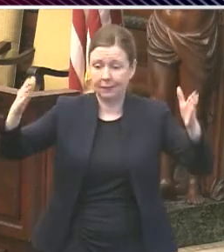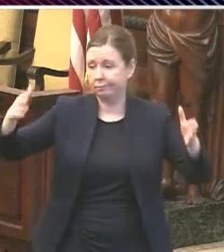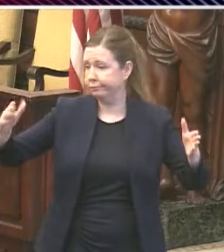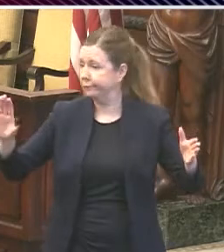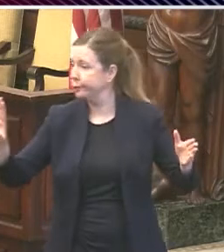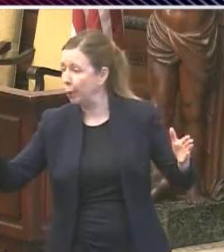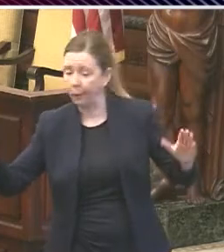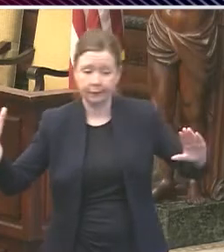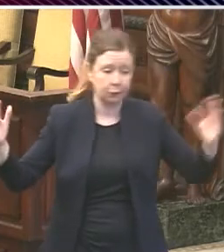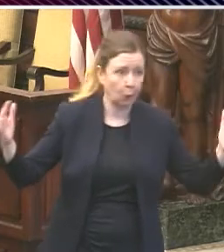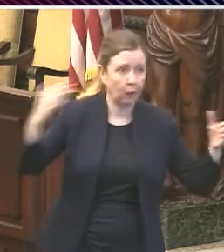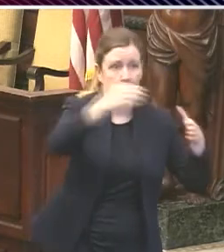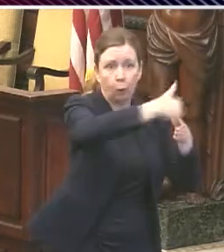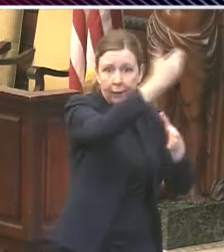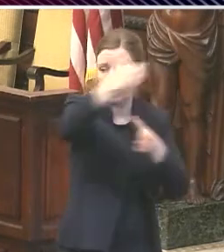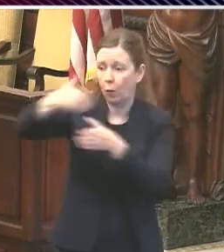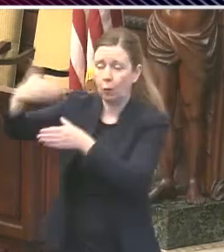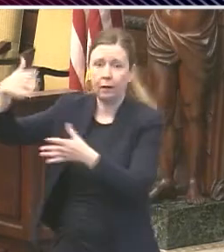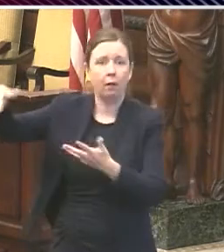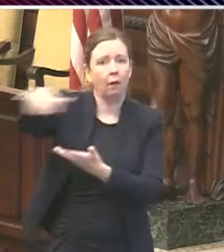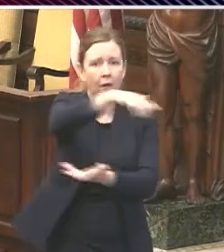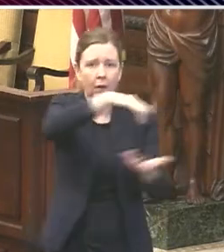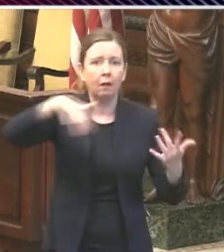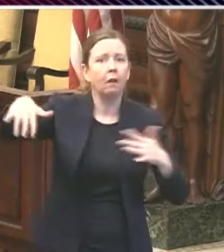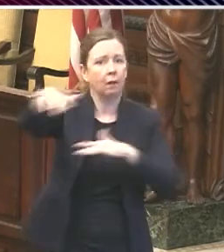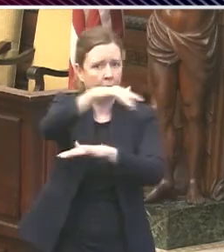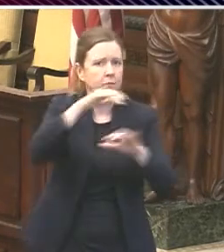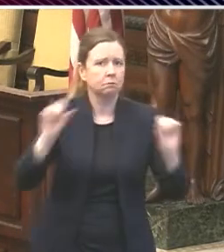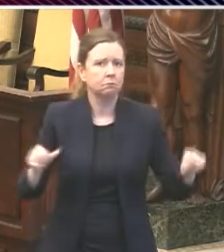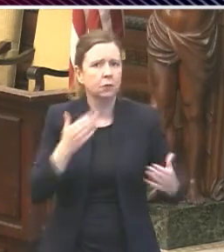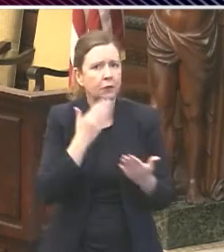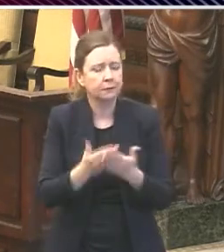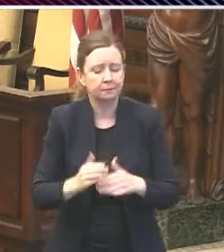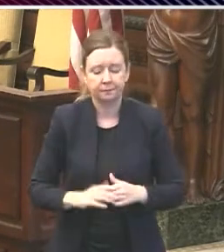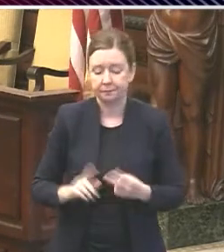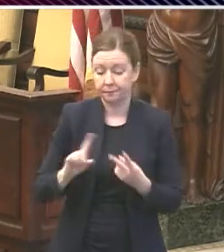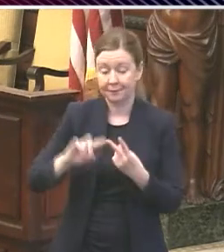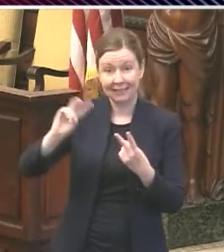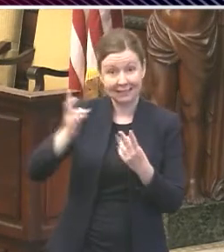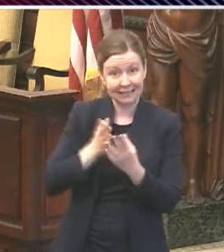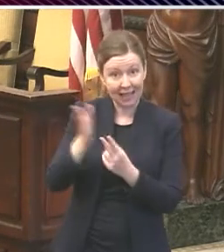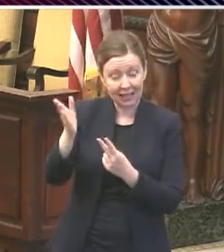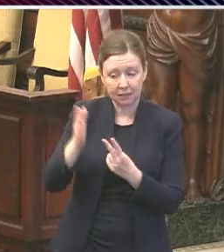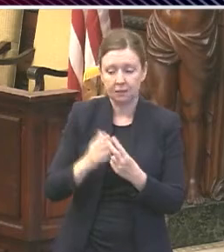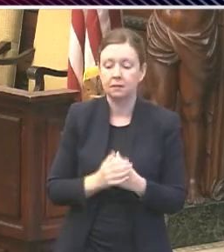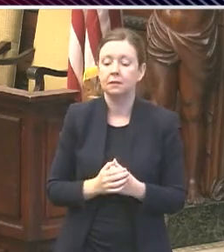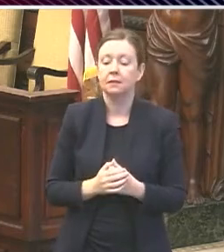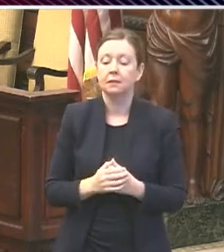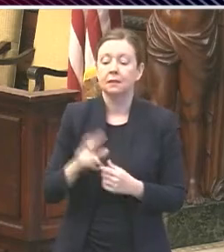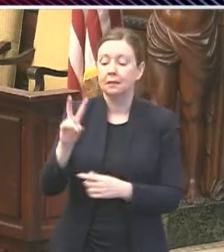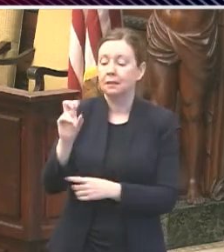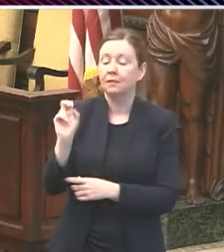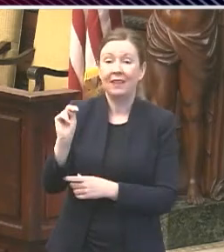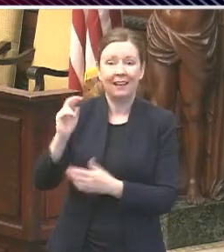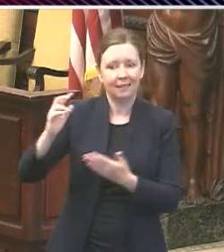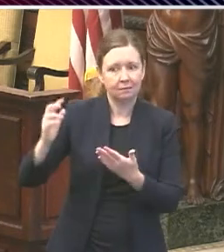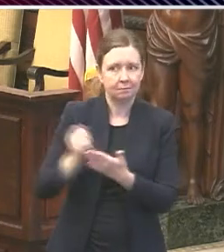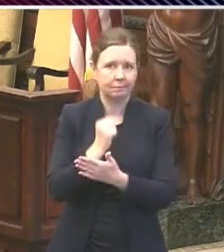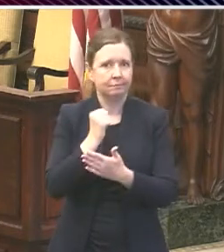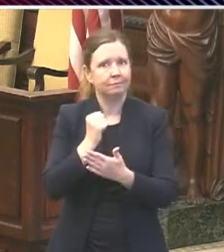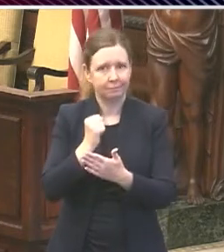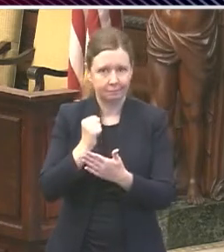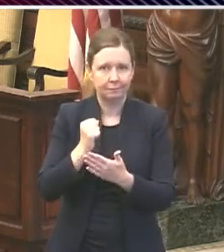building. And that can get a lot of good ventilation through that. The second possibility is to optimize the ventilation in the